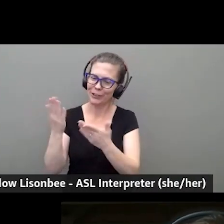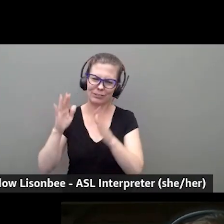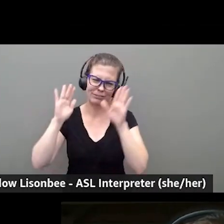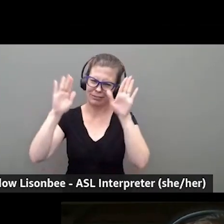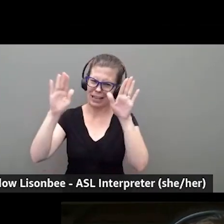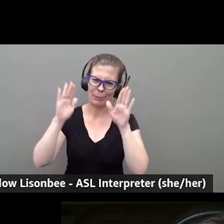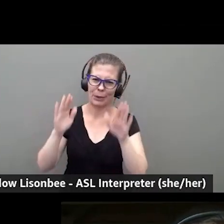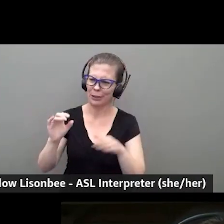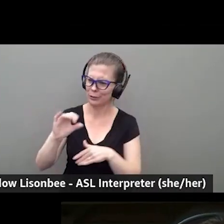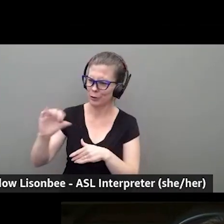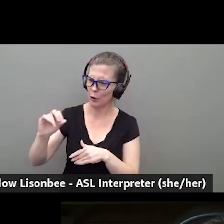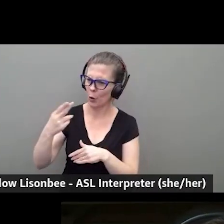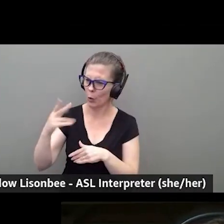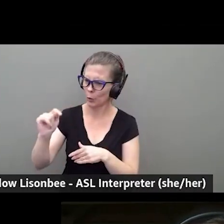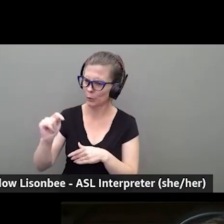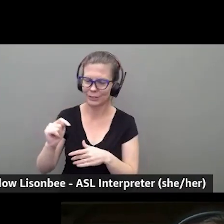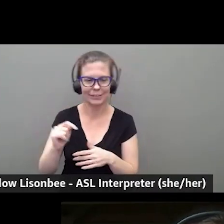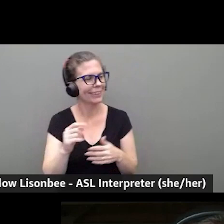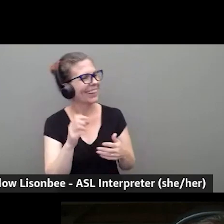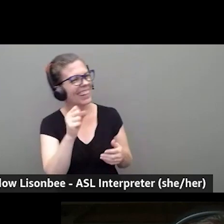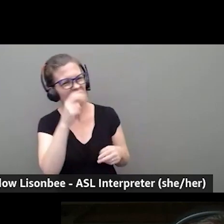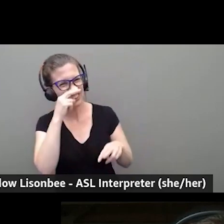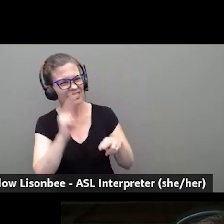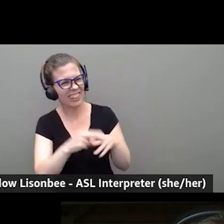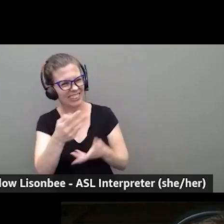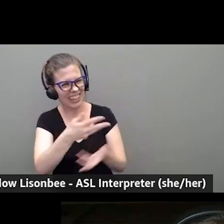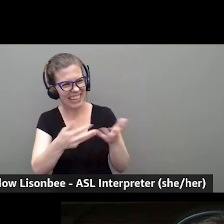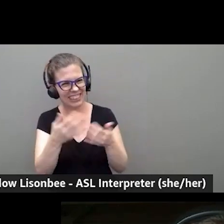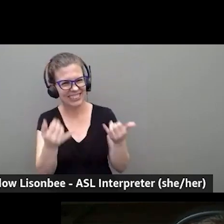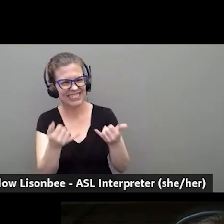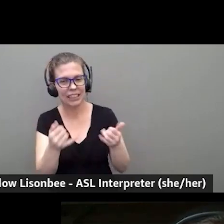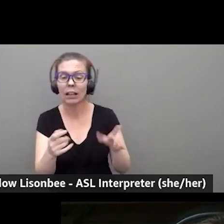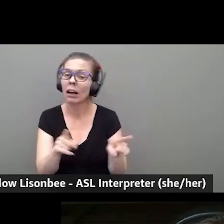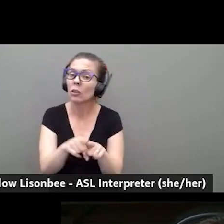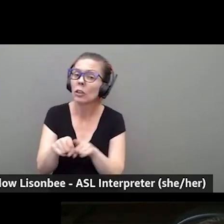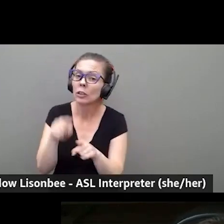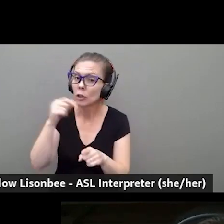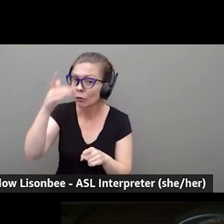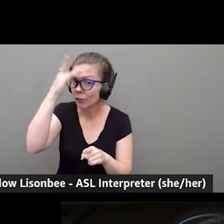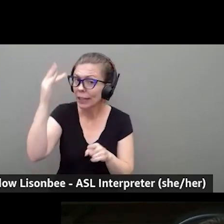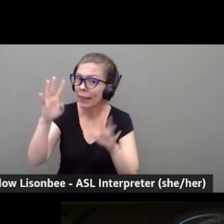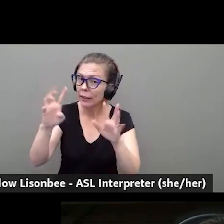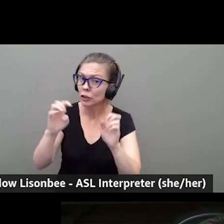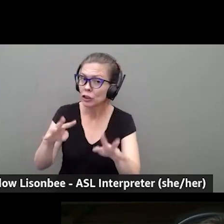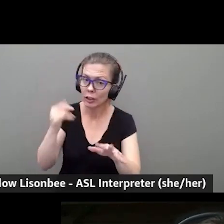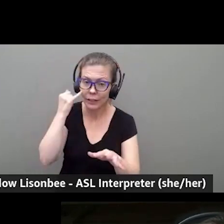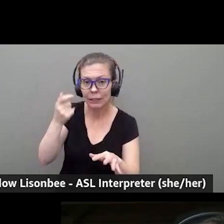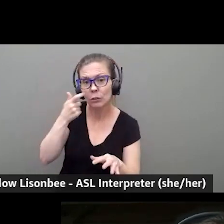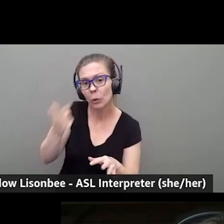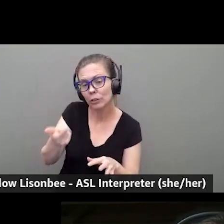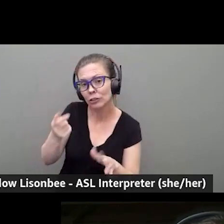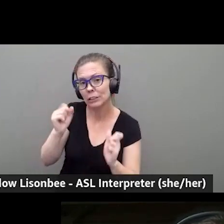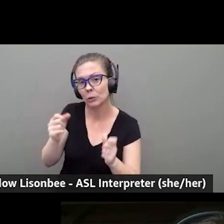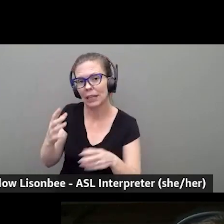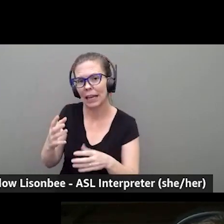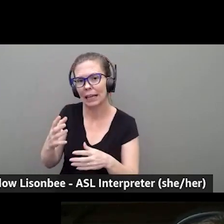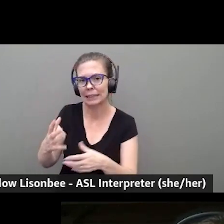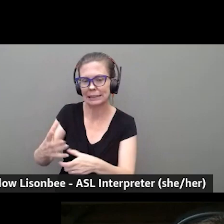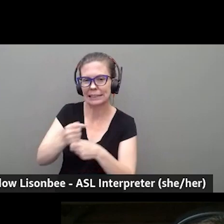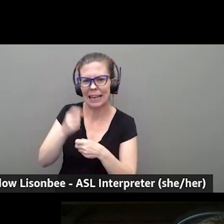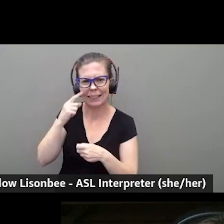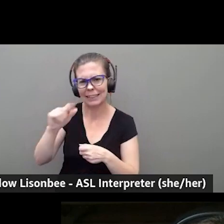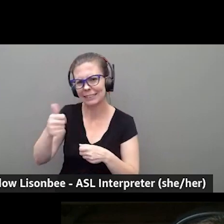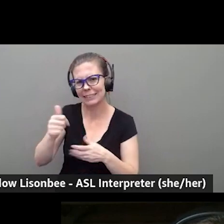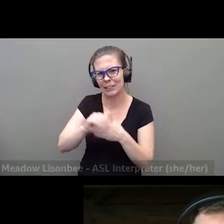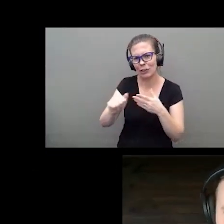fabulous co-host. Yeah, it's fun to hang out with you today. And there's also, don't forget to take the survey if you're watching. You can get, I think it's $10 in